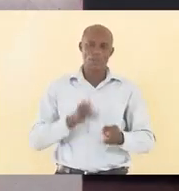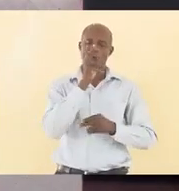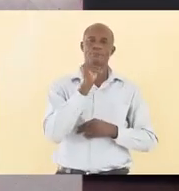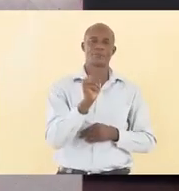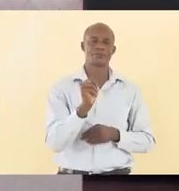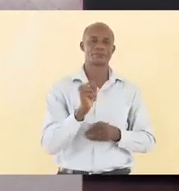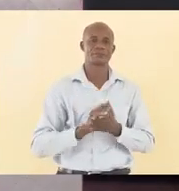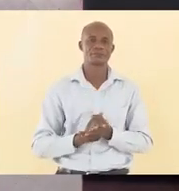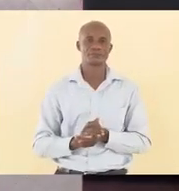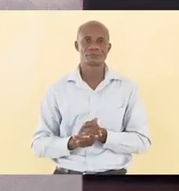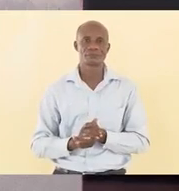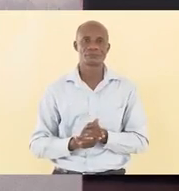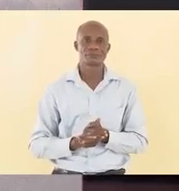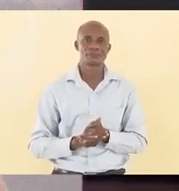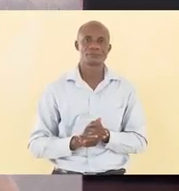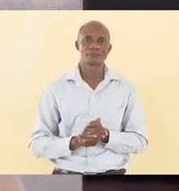beings,